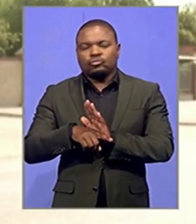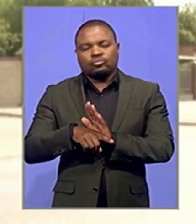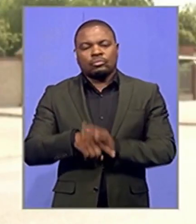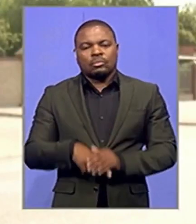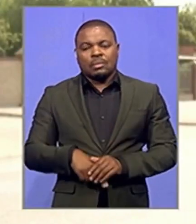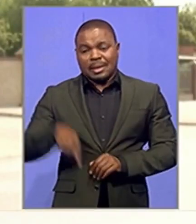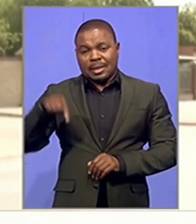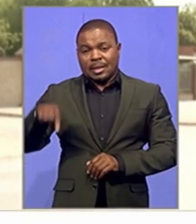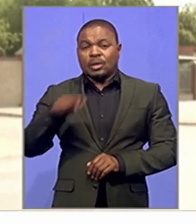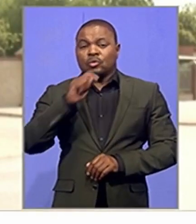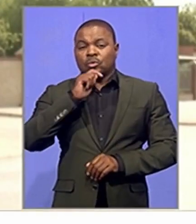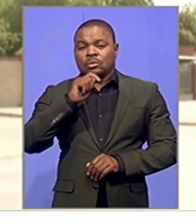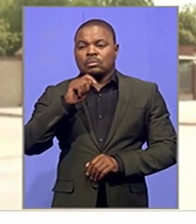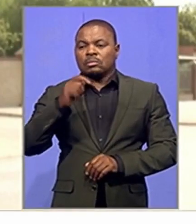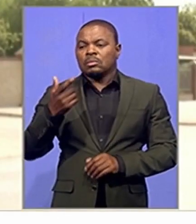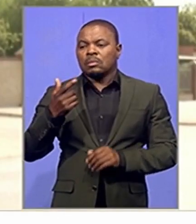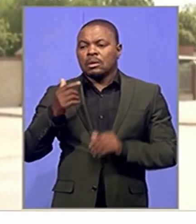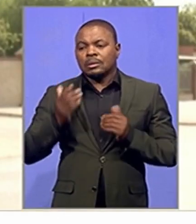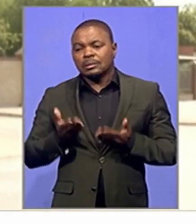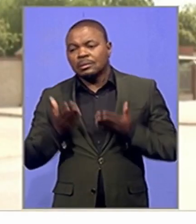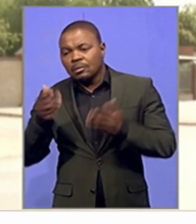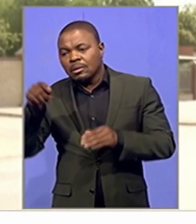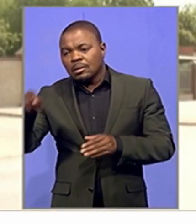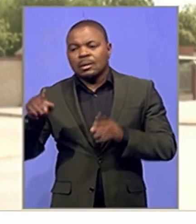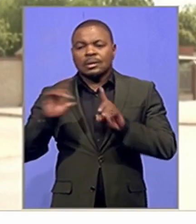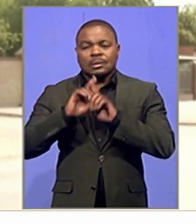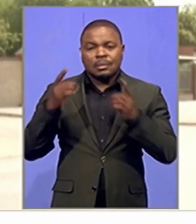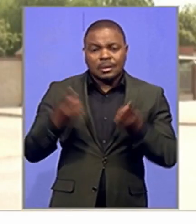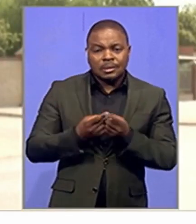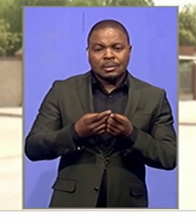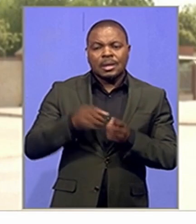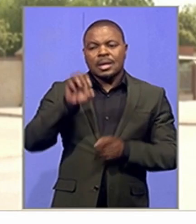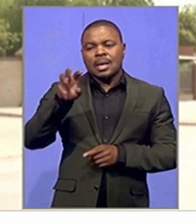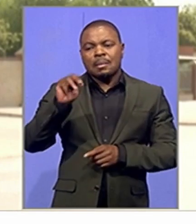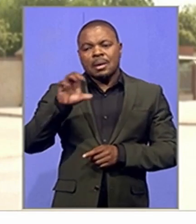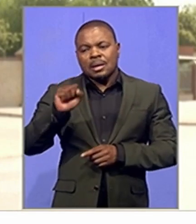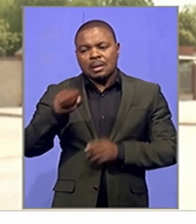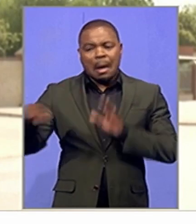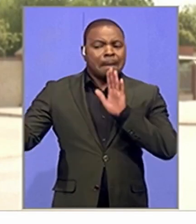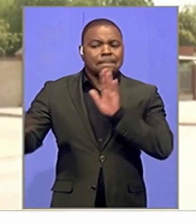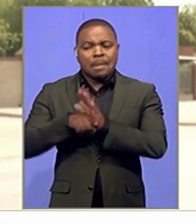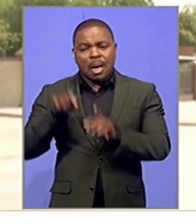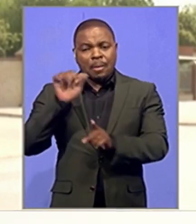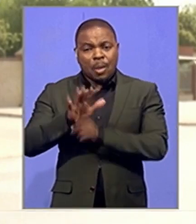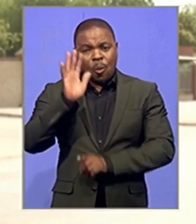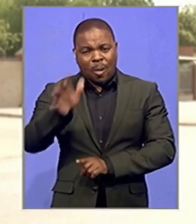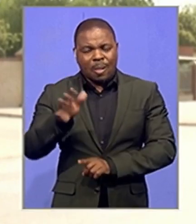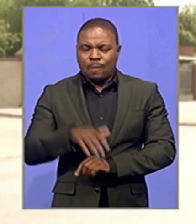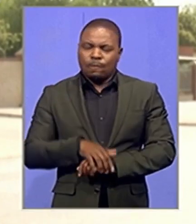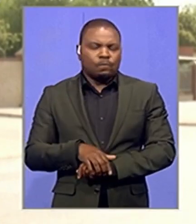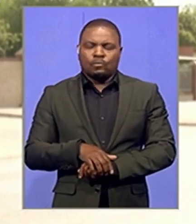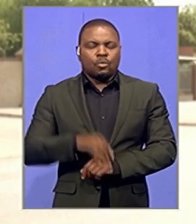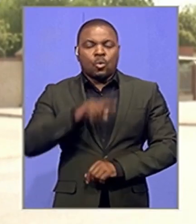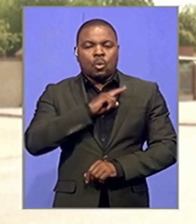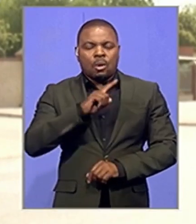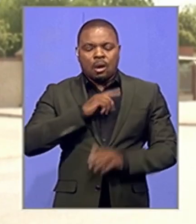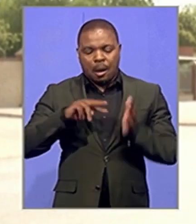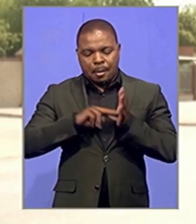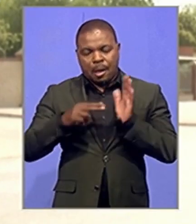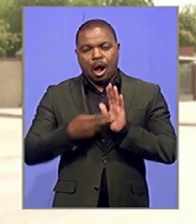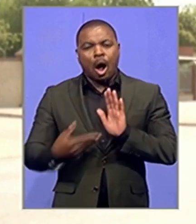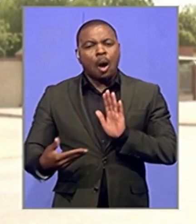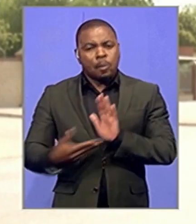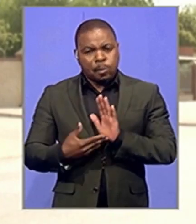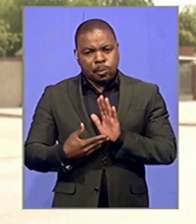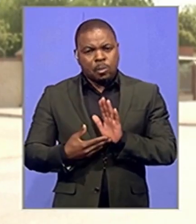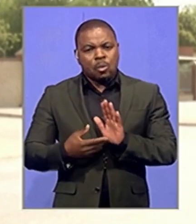kgolo mo ditirelong tša rena tša EMS. Ka lebaka la gore re na le leano le re